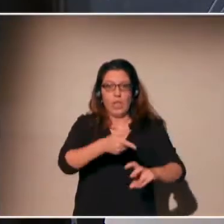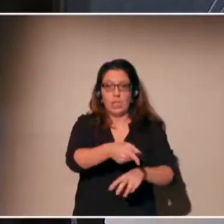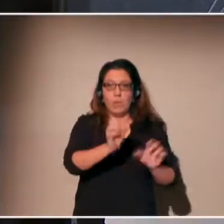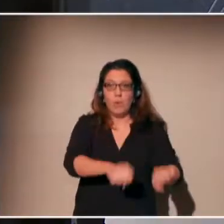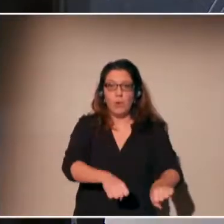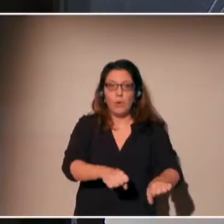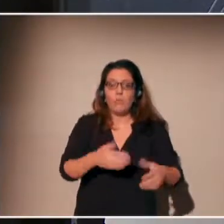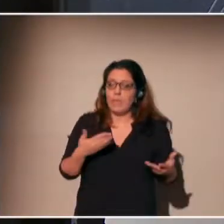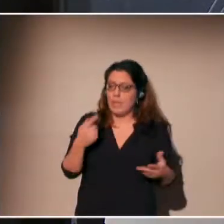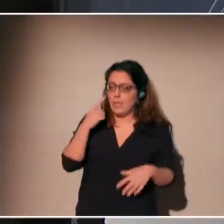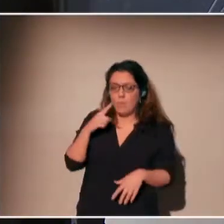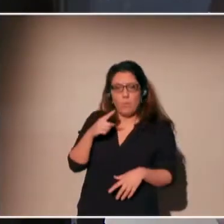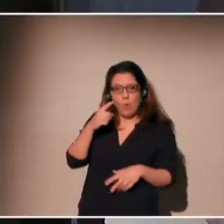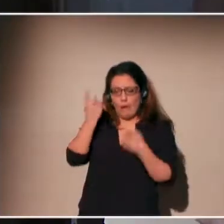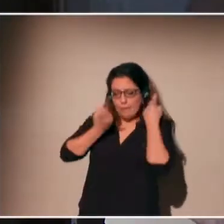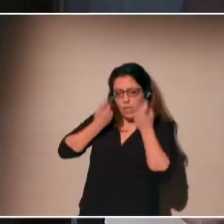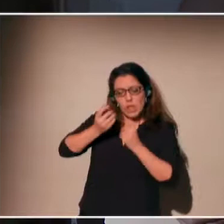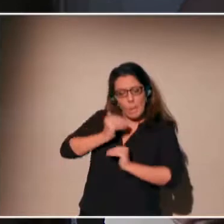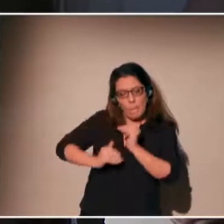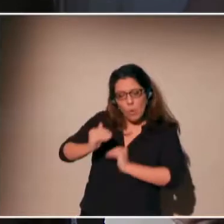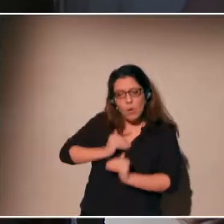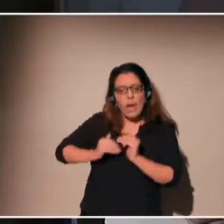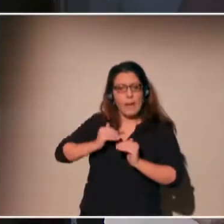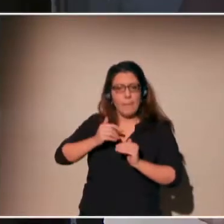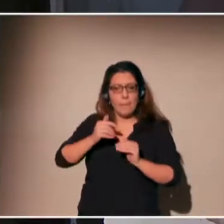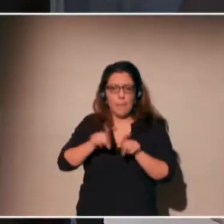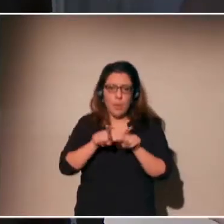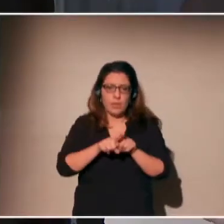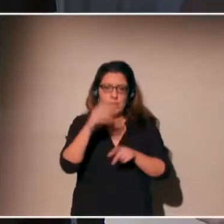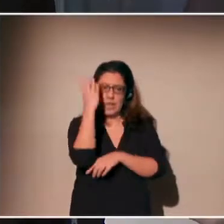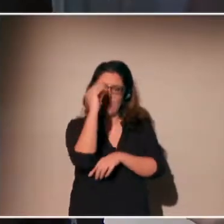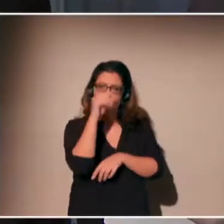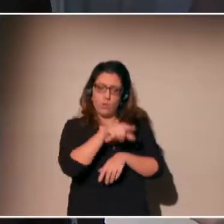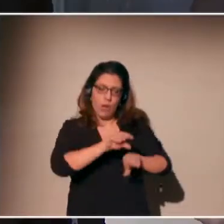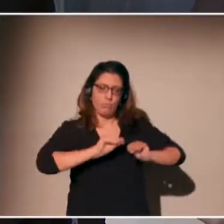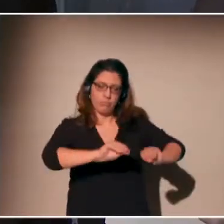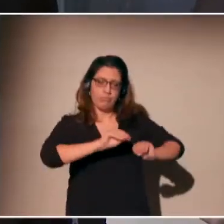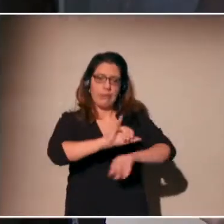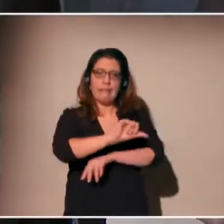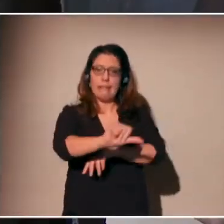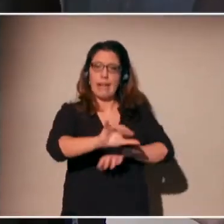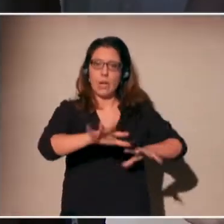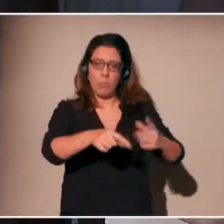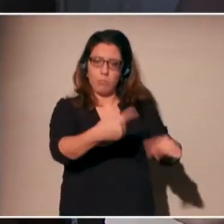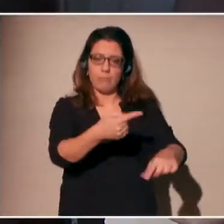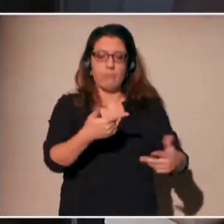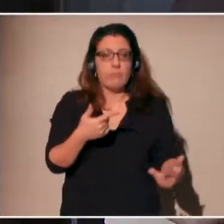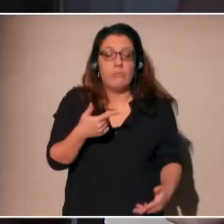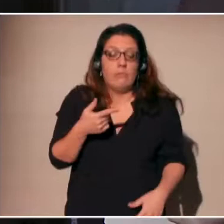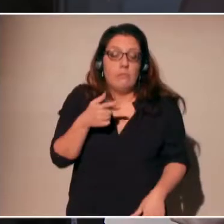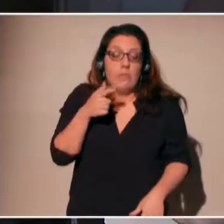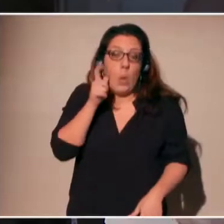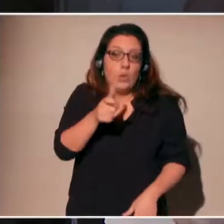and if we so we have to think about the right curricula. We have to train students